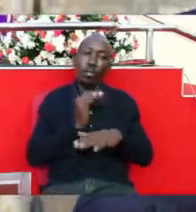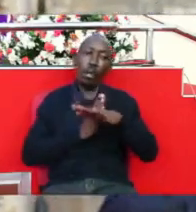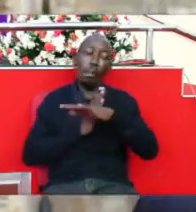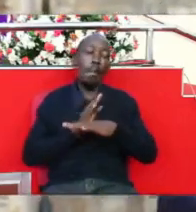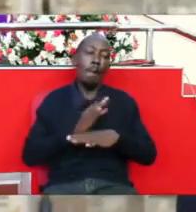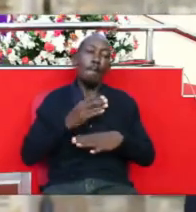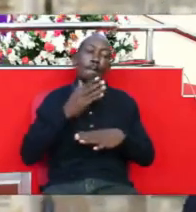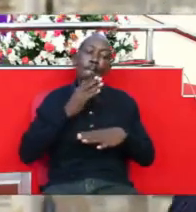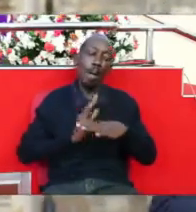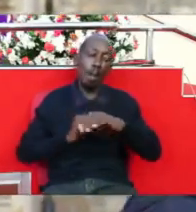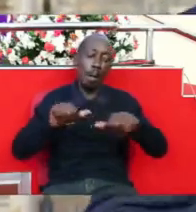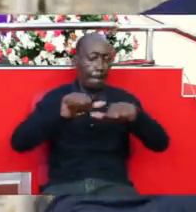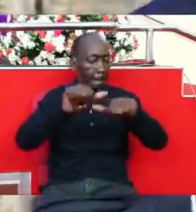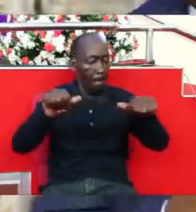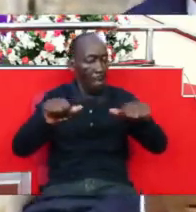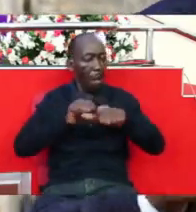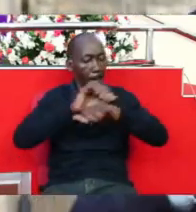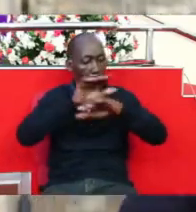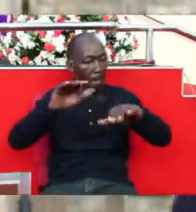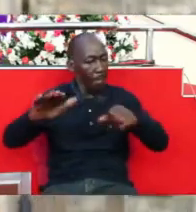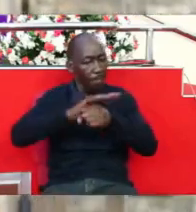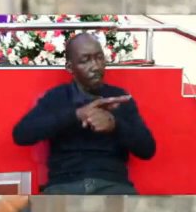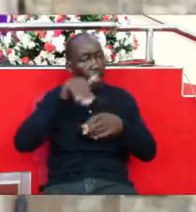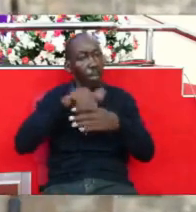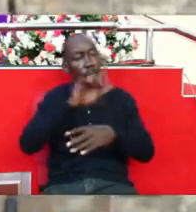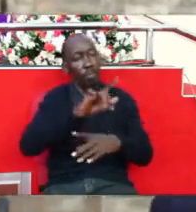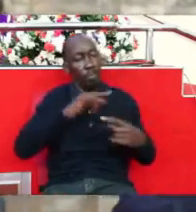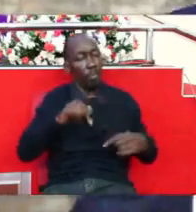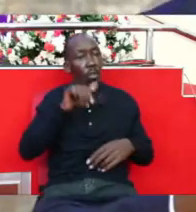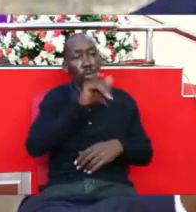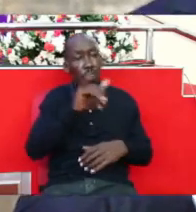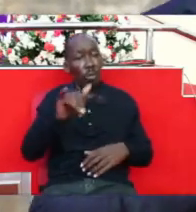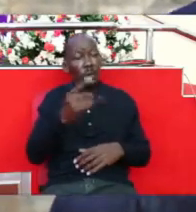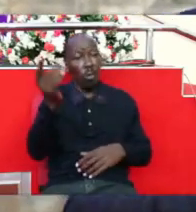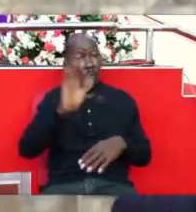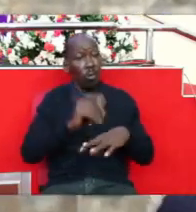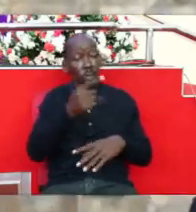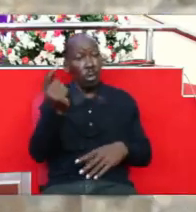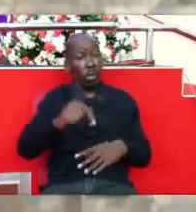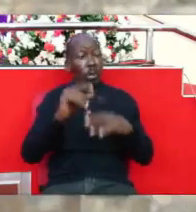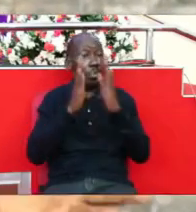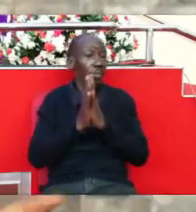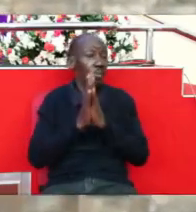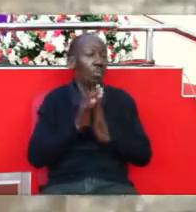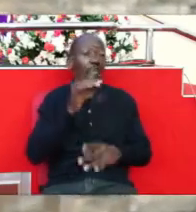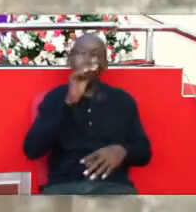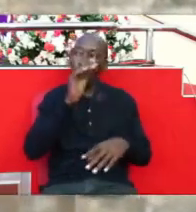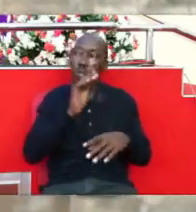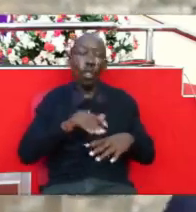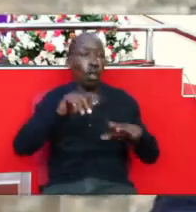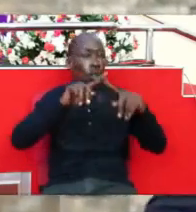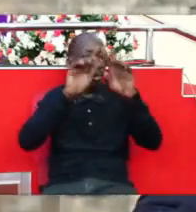this place. Nataka kuambia kwamba kuna ujazo katika sehemu hili. And the doors are open for you to come and pray. Na milango imefunguliwa kwa sababu. And the doors are open for